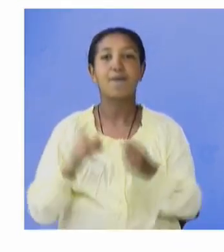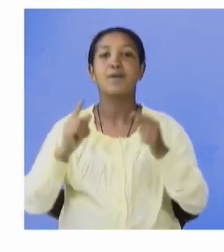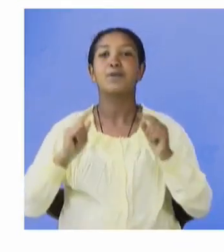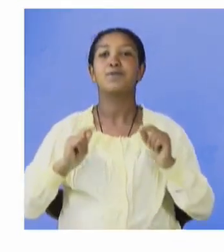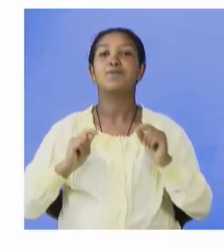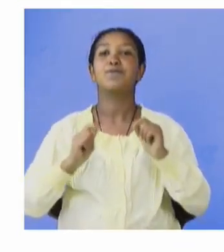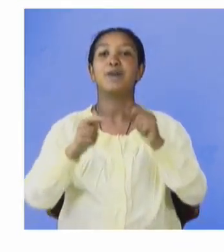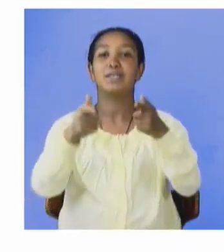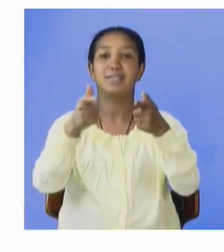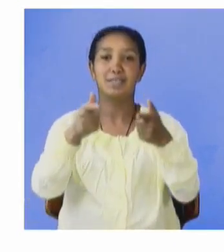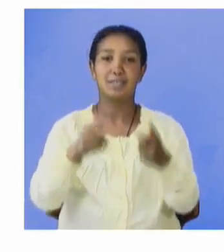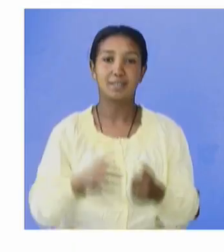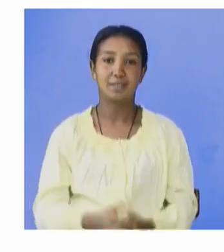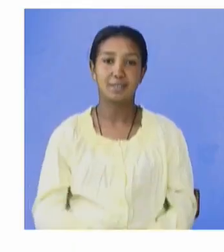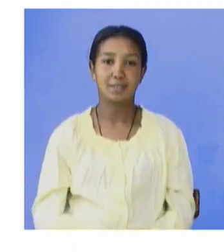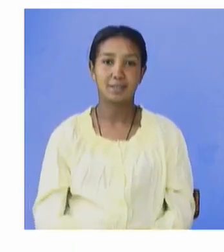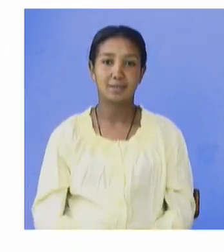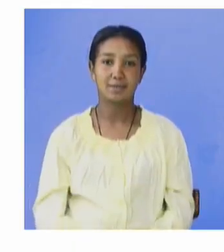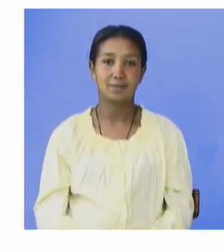fast